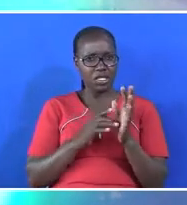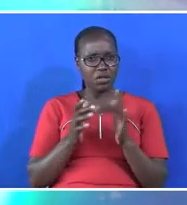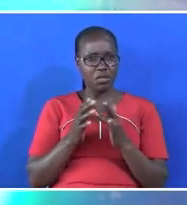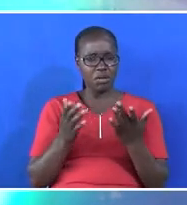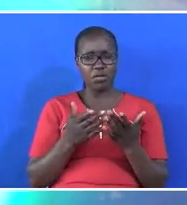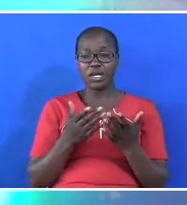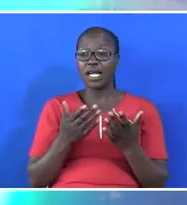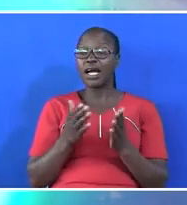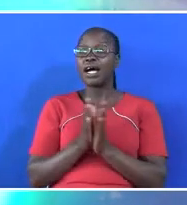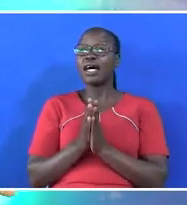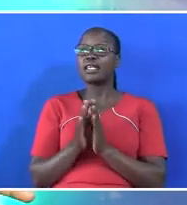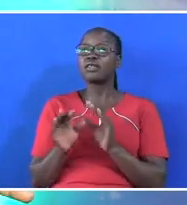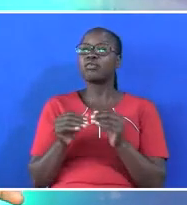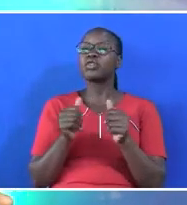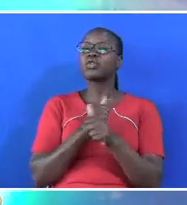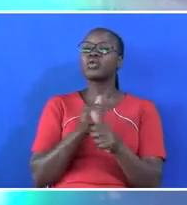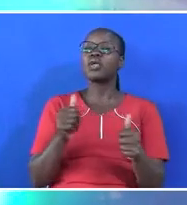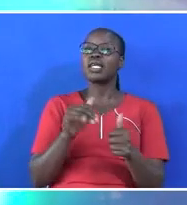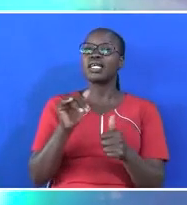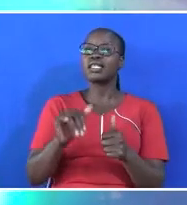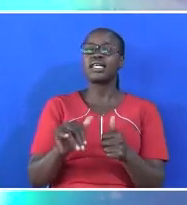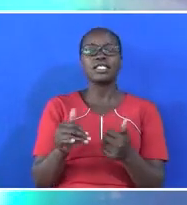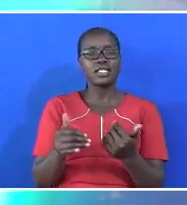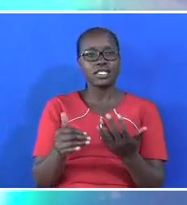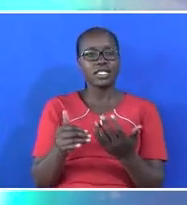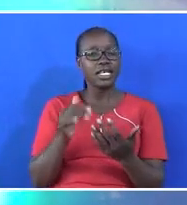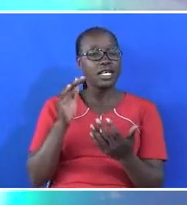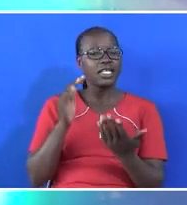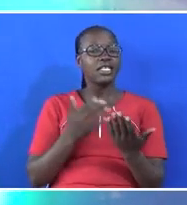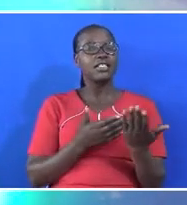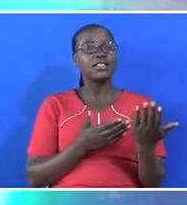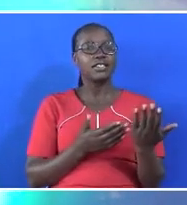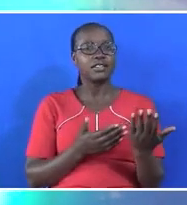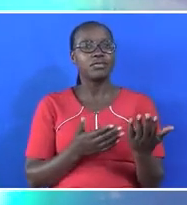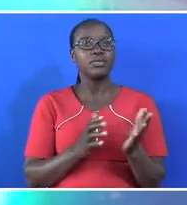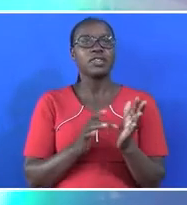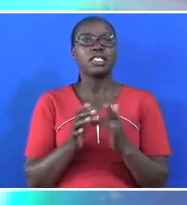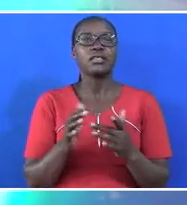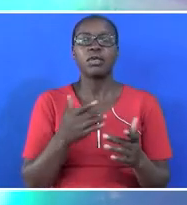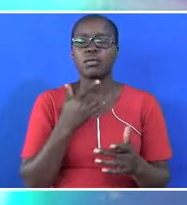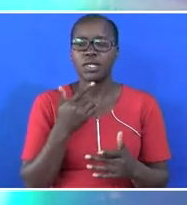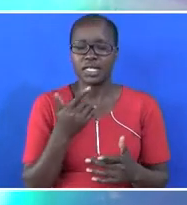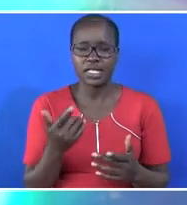Bible actually puts it well, that listen to this. The Bible says,